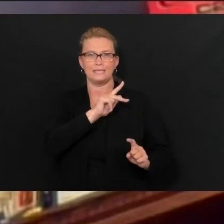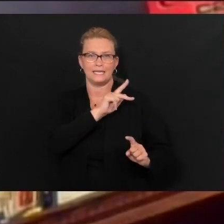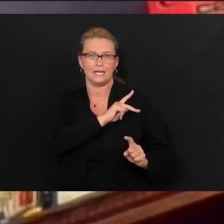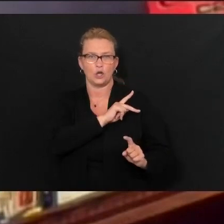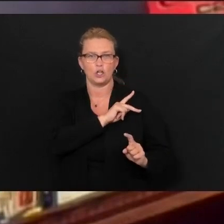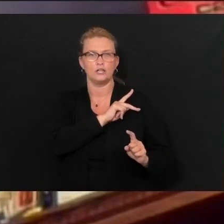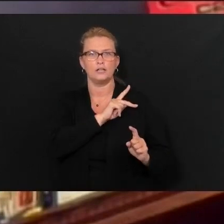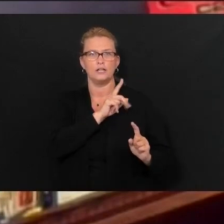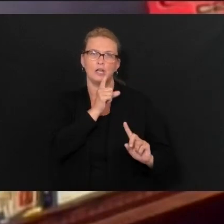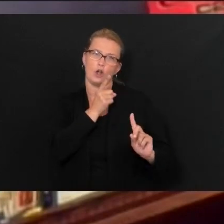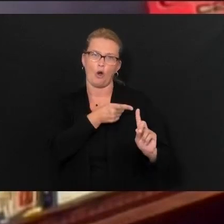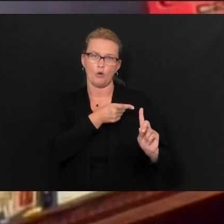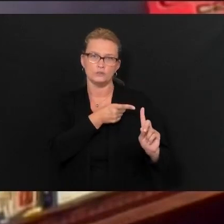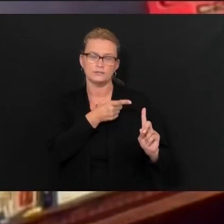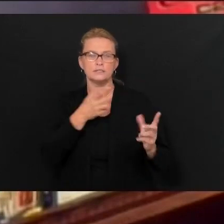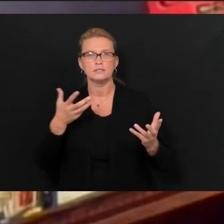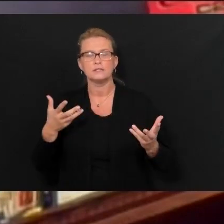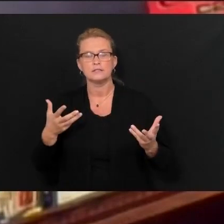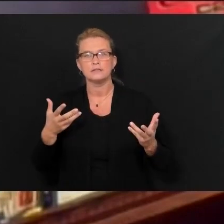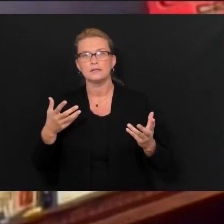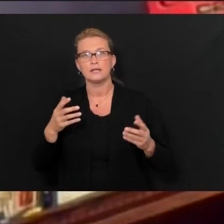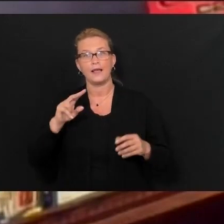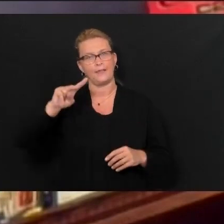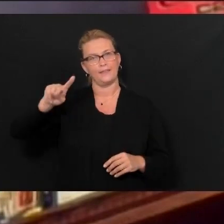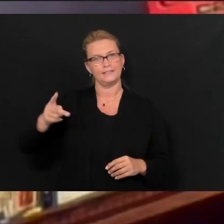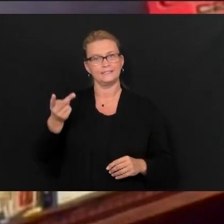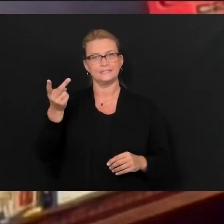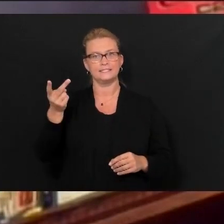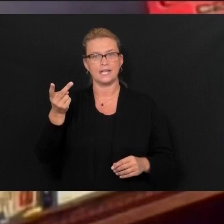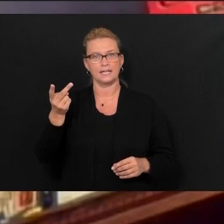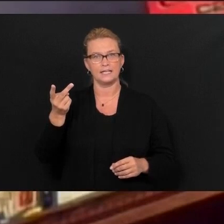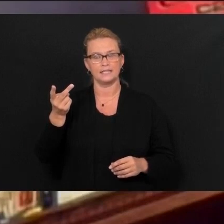won't go there. And then second,